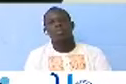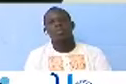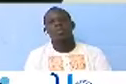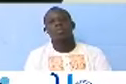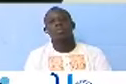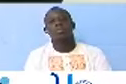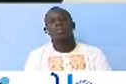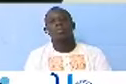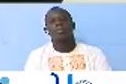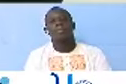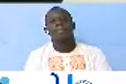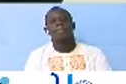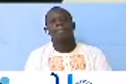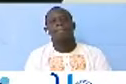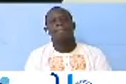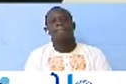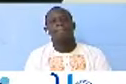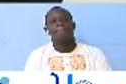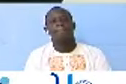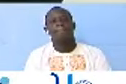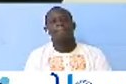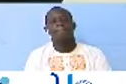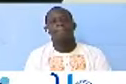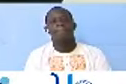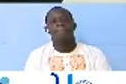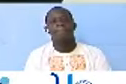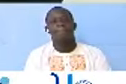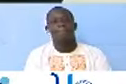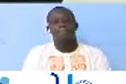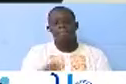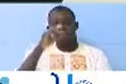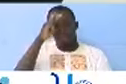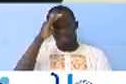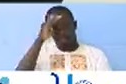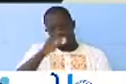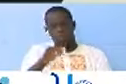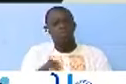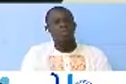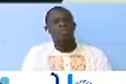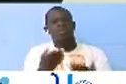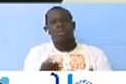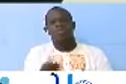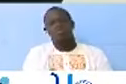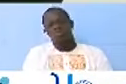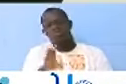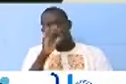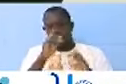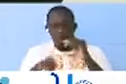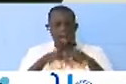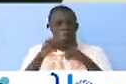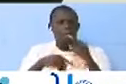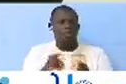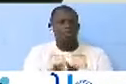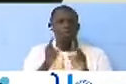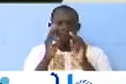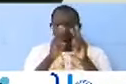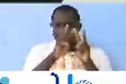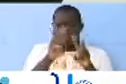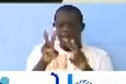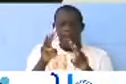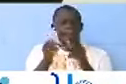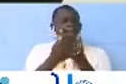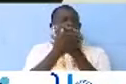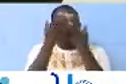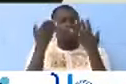Thank you. I think we can now move on. You have mentioned a lot of people that you have seen during the course of your employment at the NIA who were